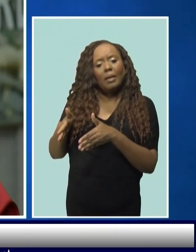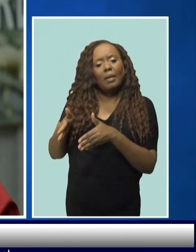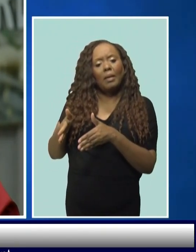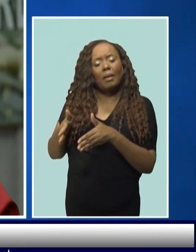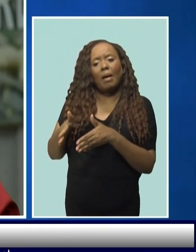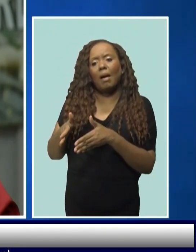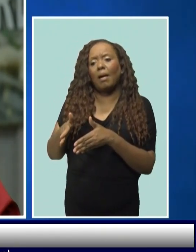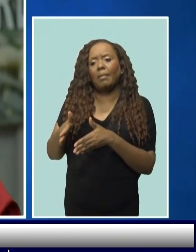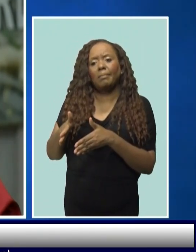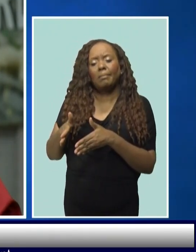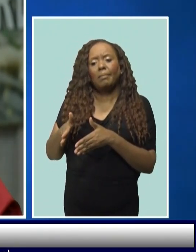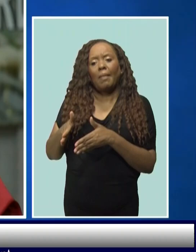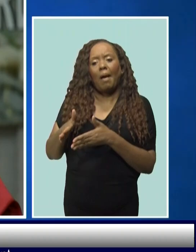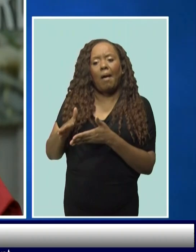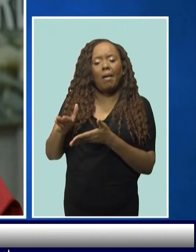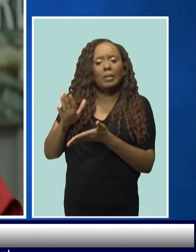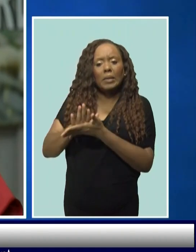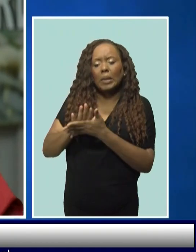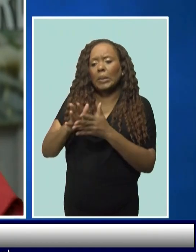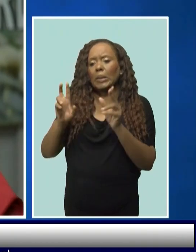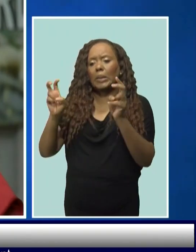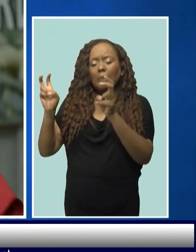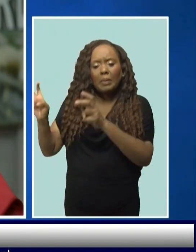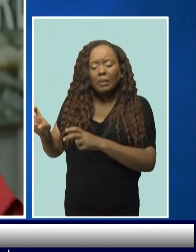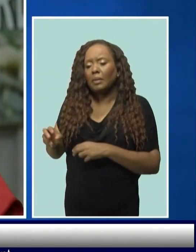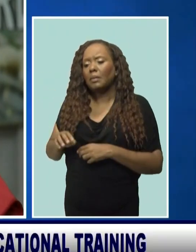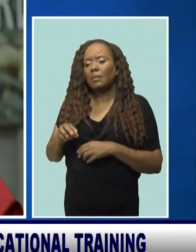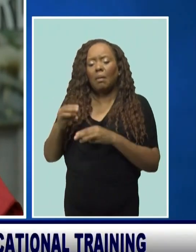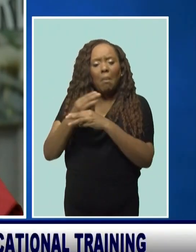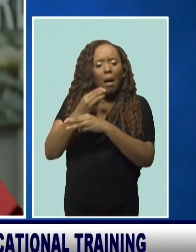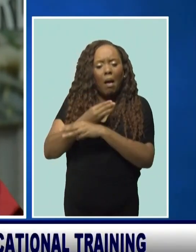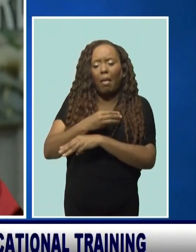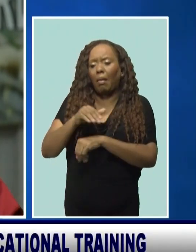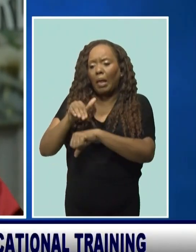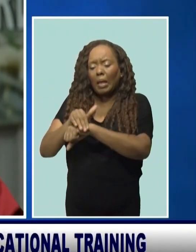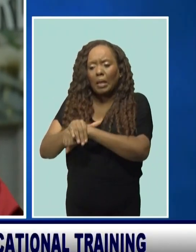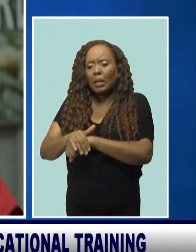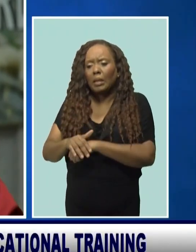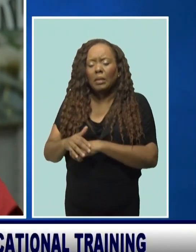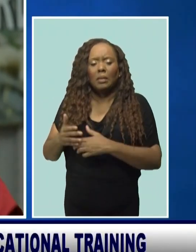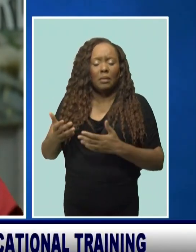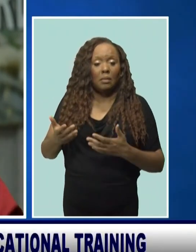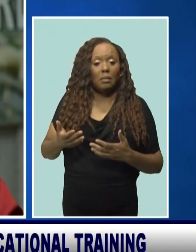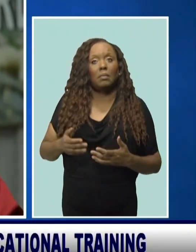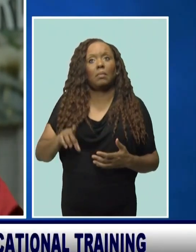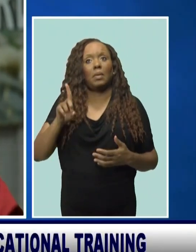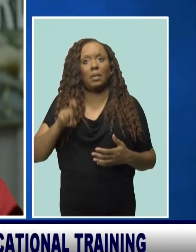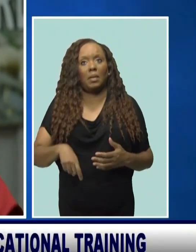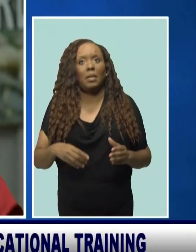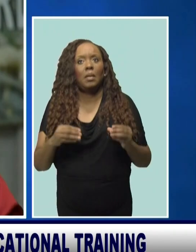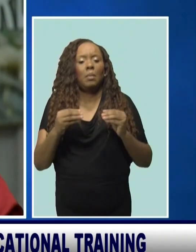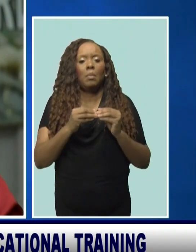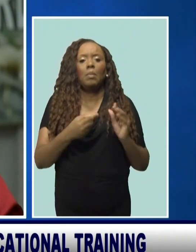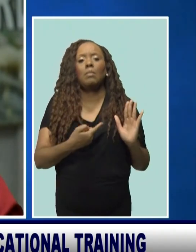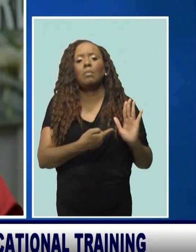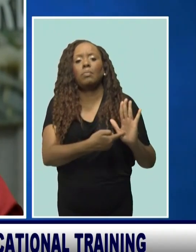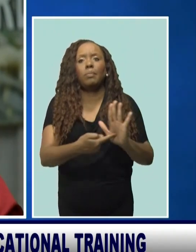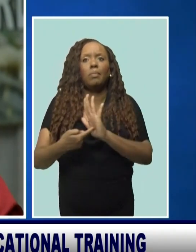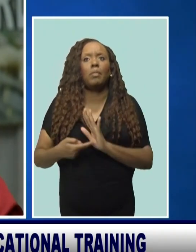on academics. Greater scope needs to be given to providing career education and